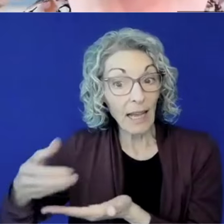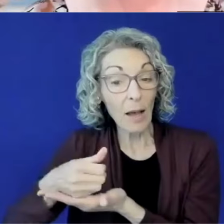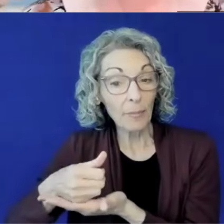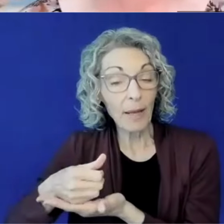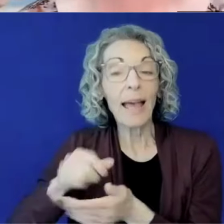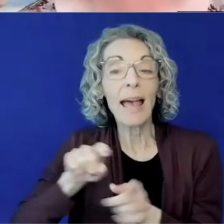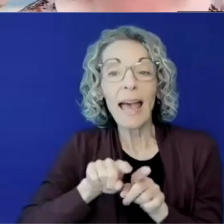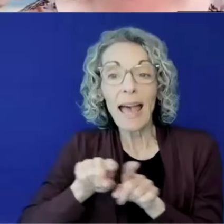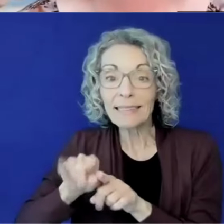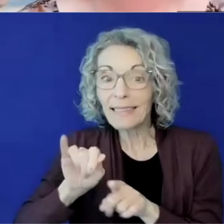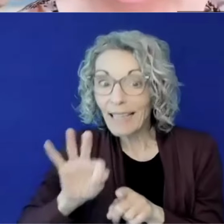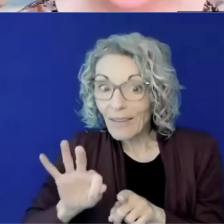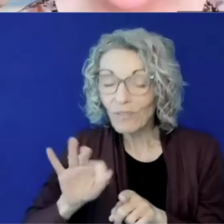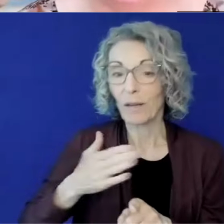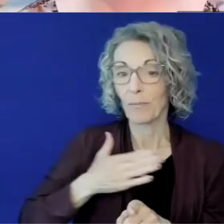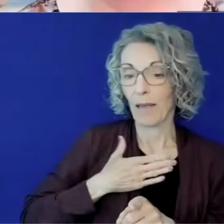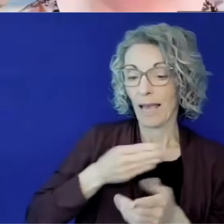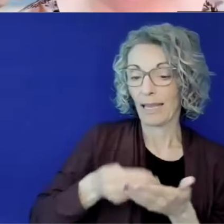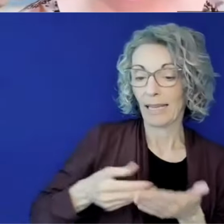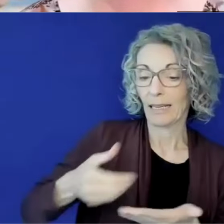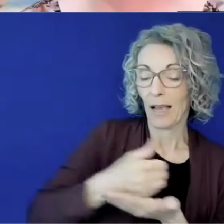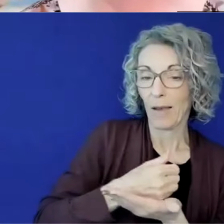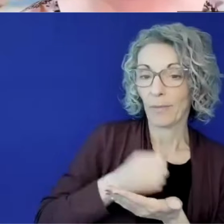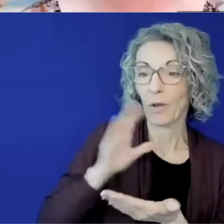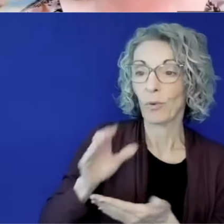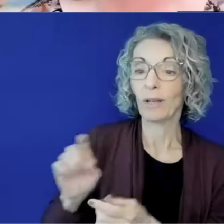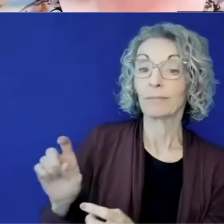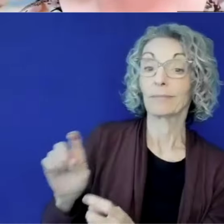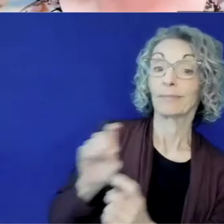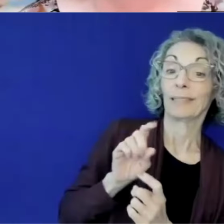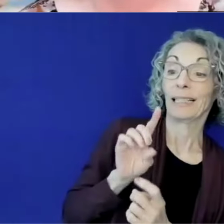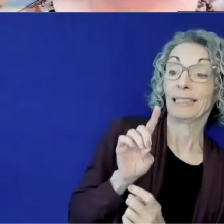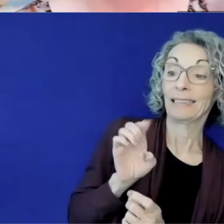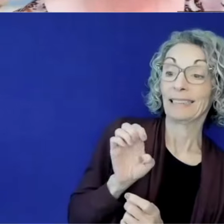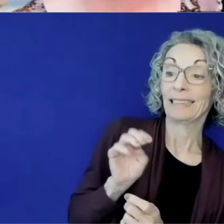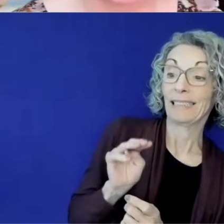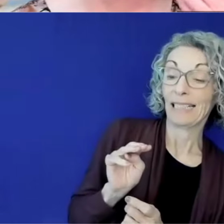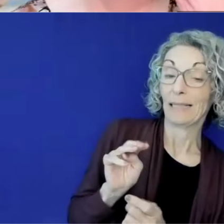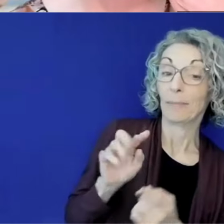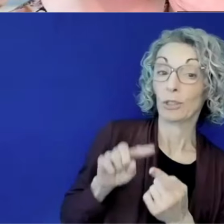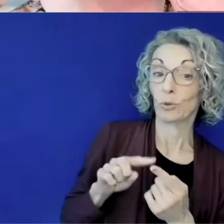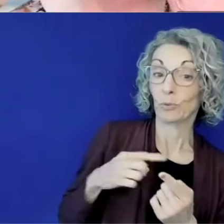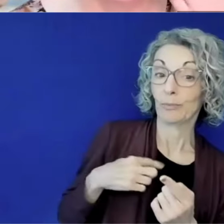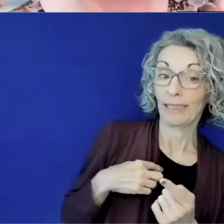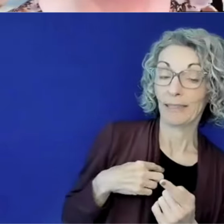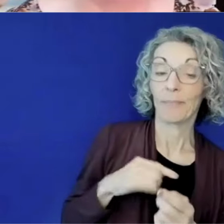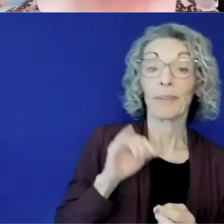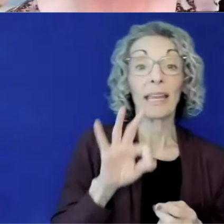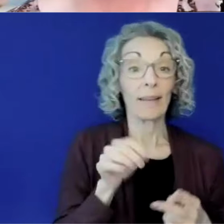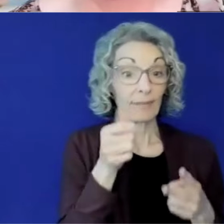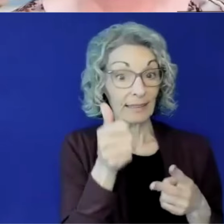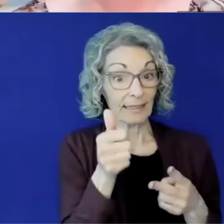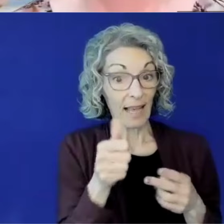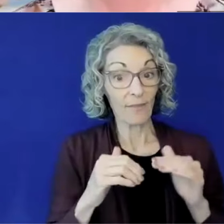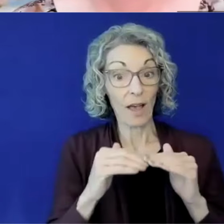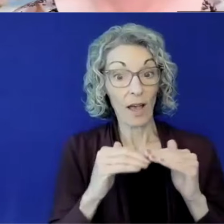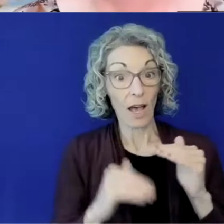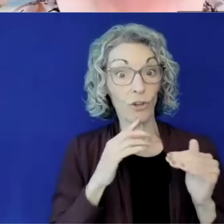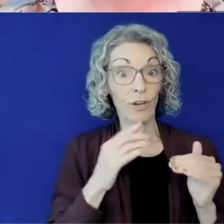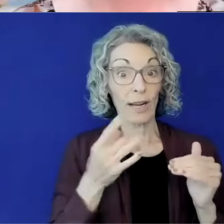income. They're going to deem income to me. If you're a minor child and you are on